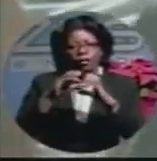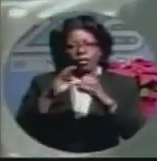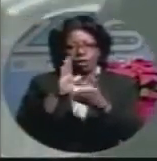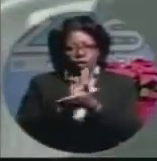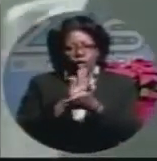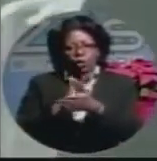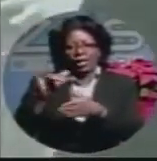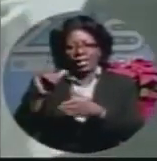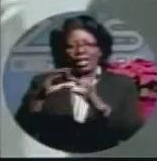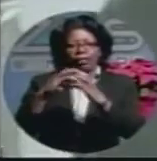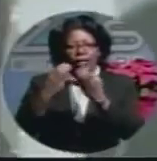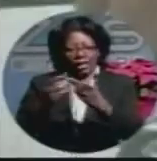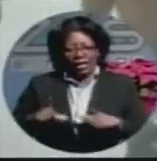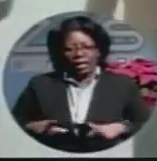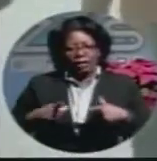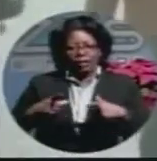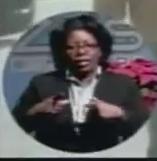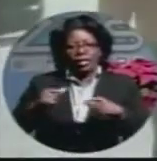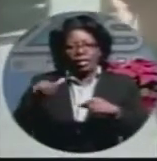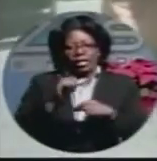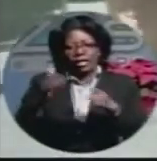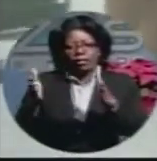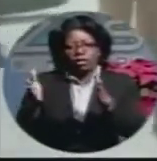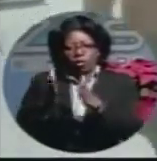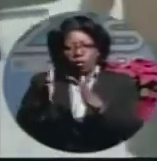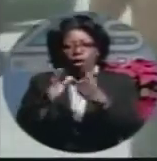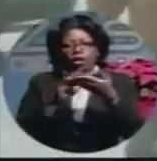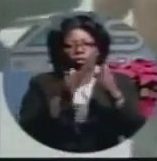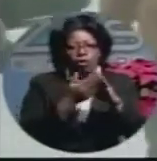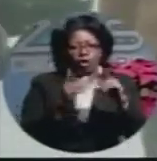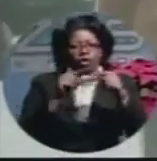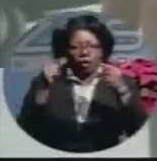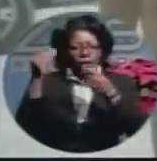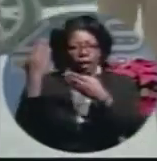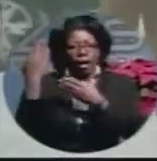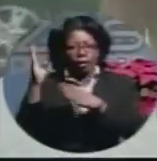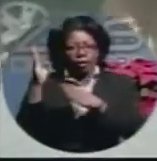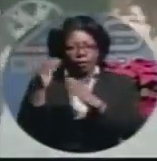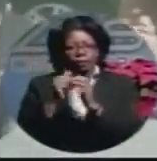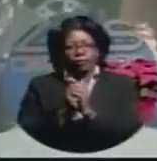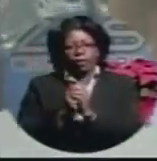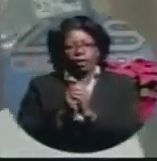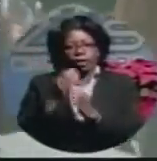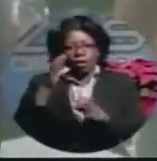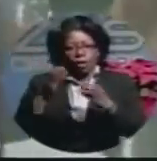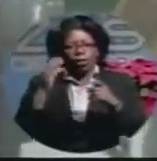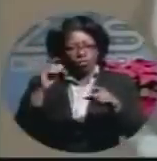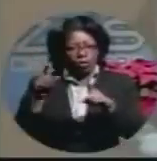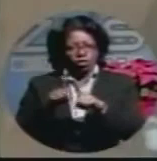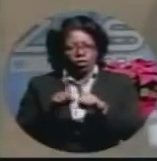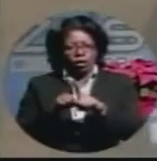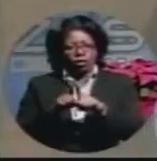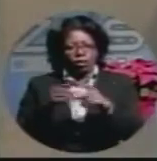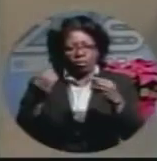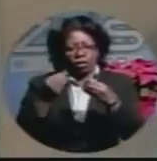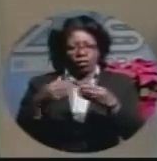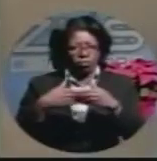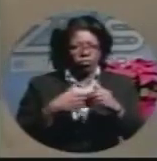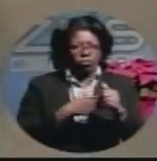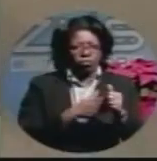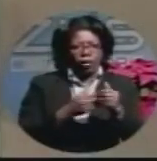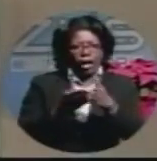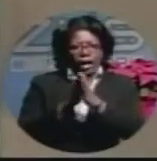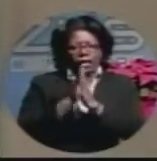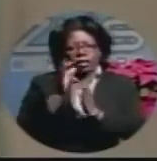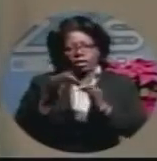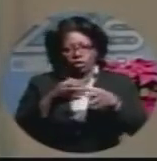classes, and lived in the same small community on Grand Bahama. The court agreed, noting that there was no direction by the judge